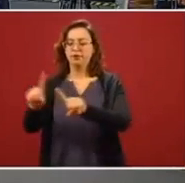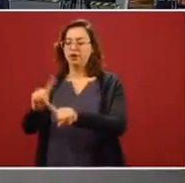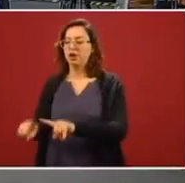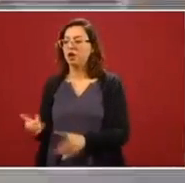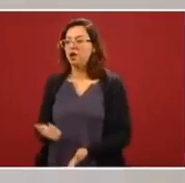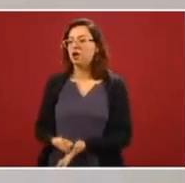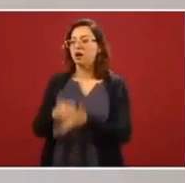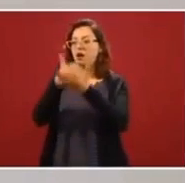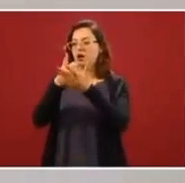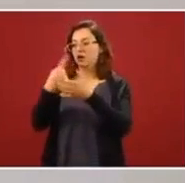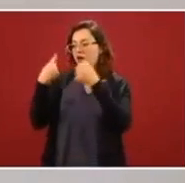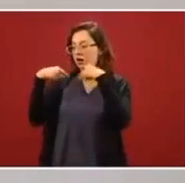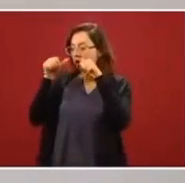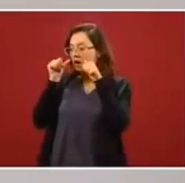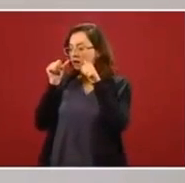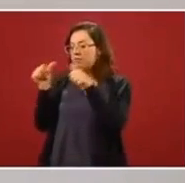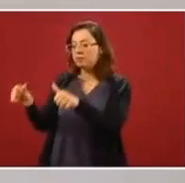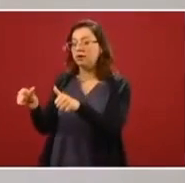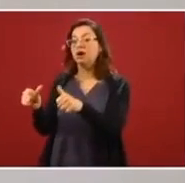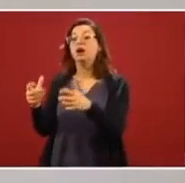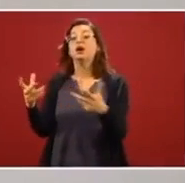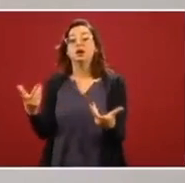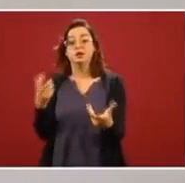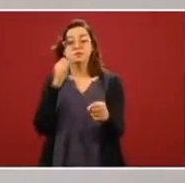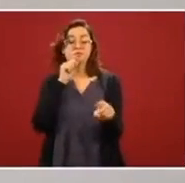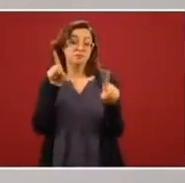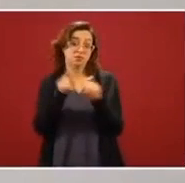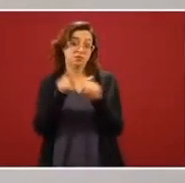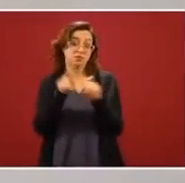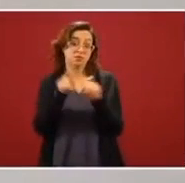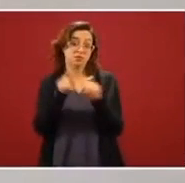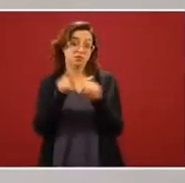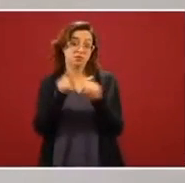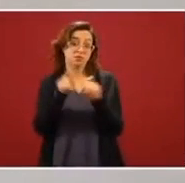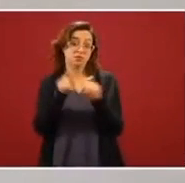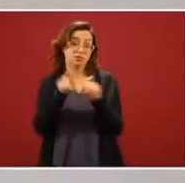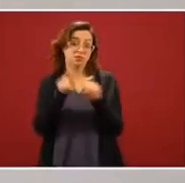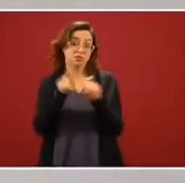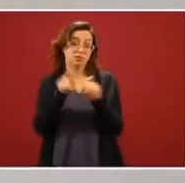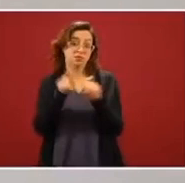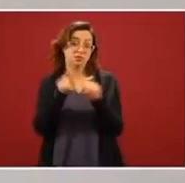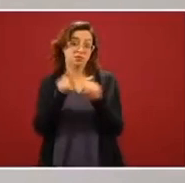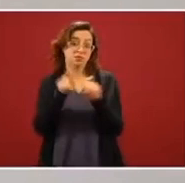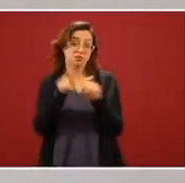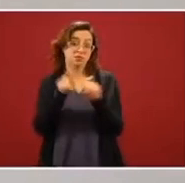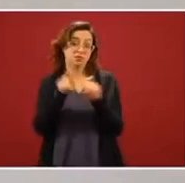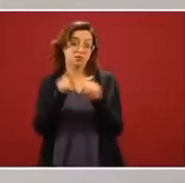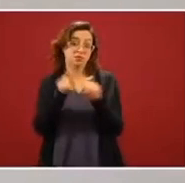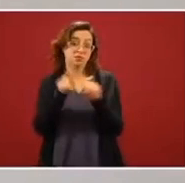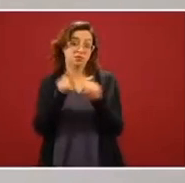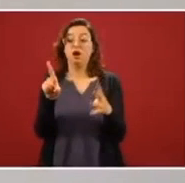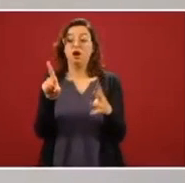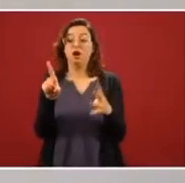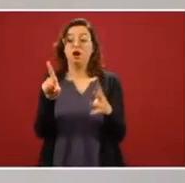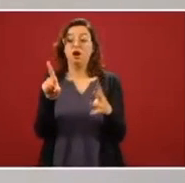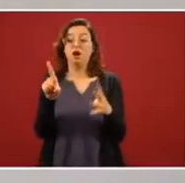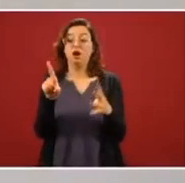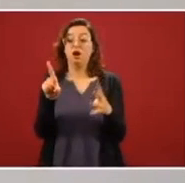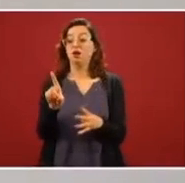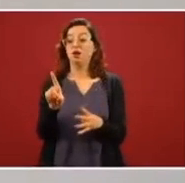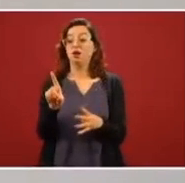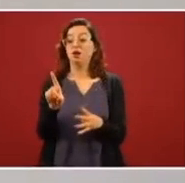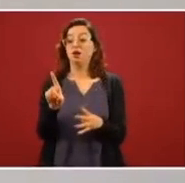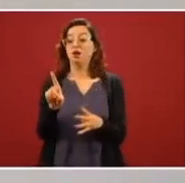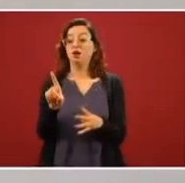nos lleva a considerar junto con el DIF, que no hay que olvidarlo, that allows us to consider together with DIF esa